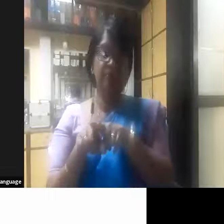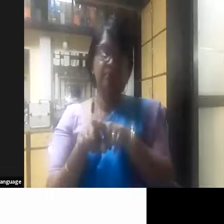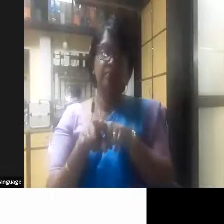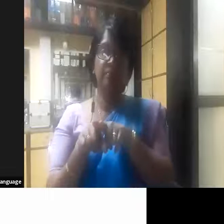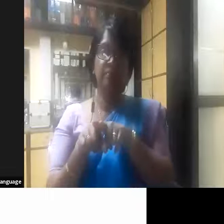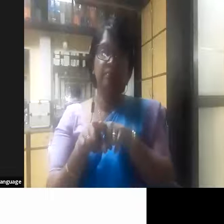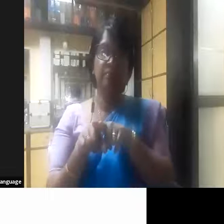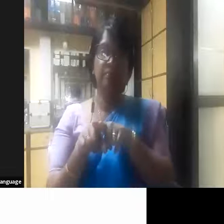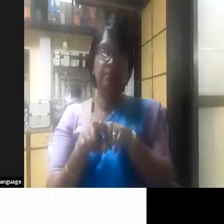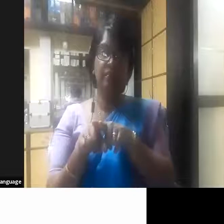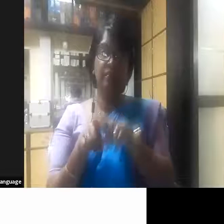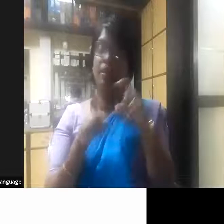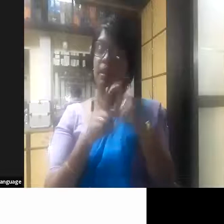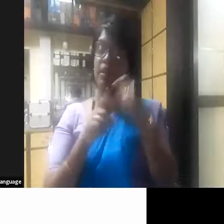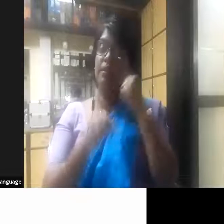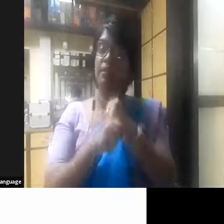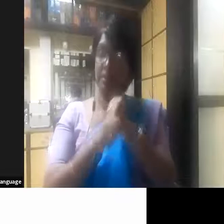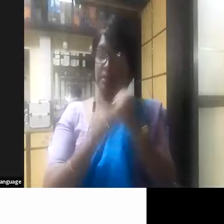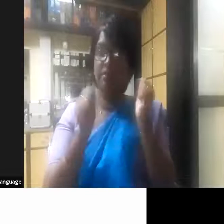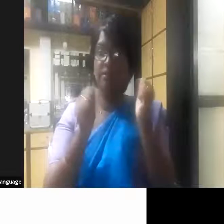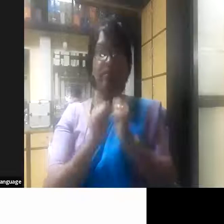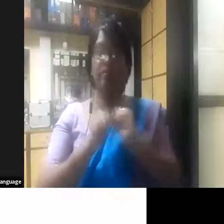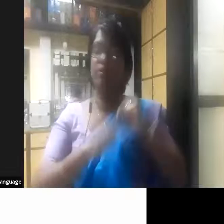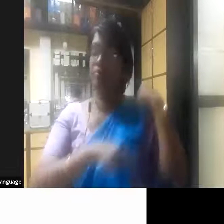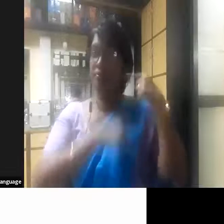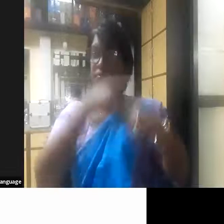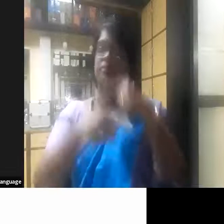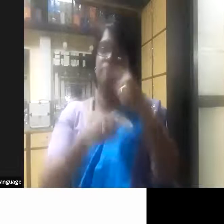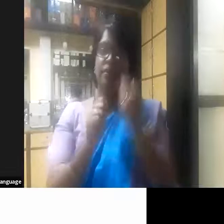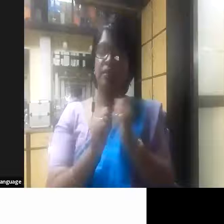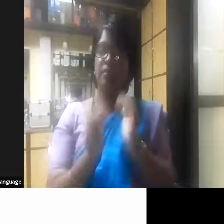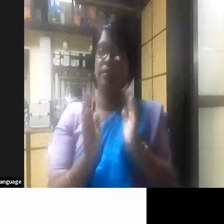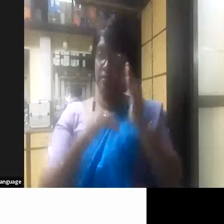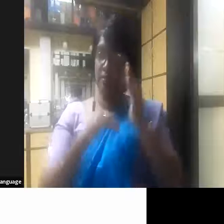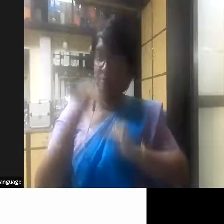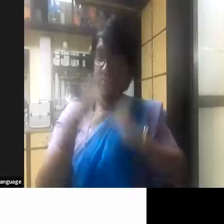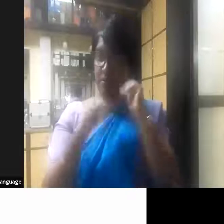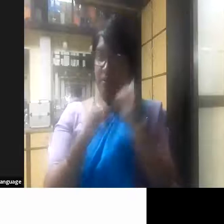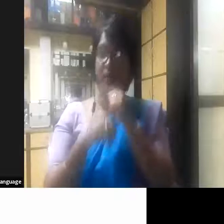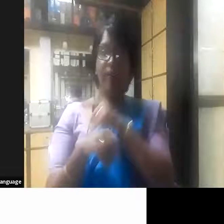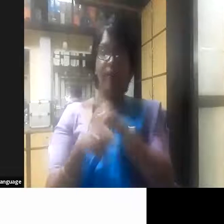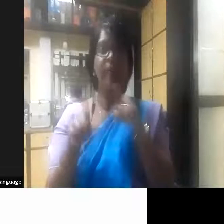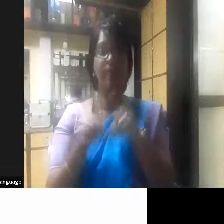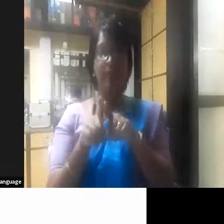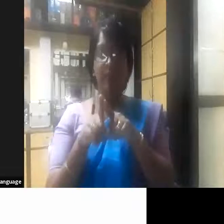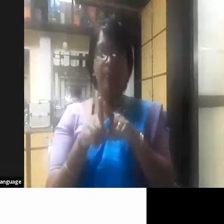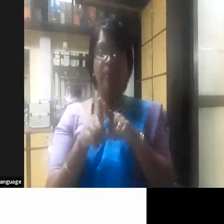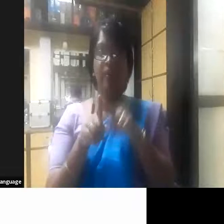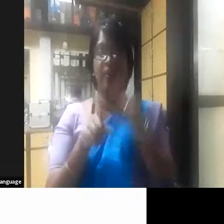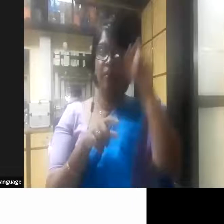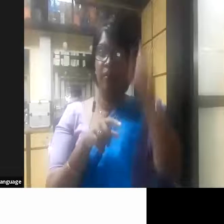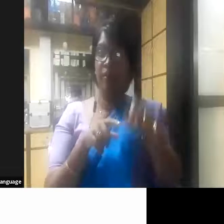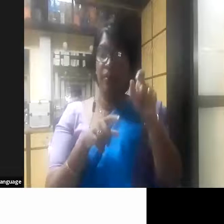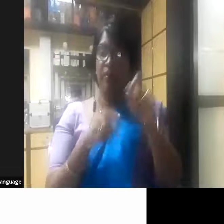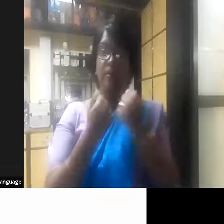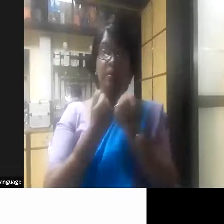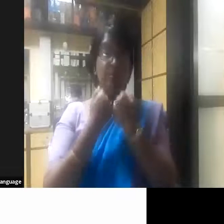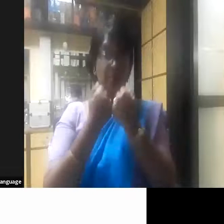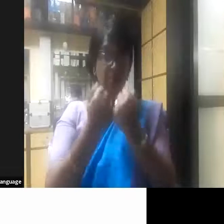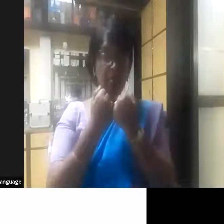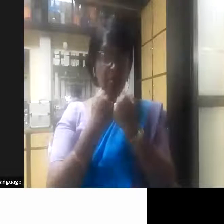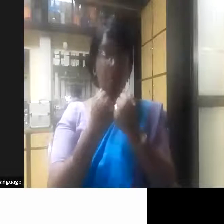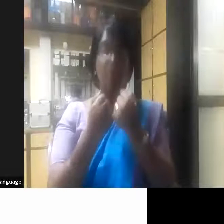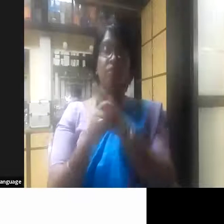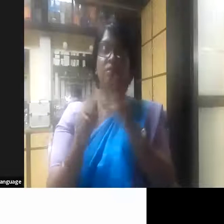processes of and activities. Customers can look at transportation options, obtain quotes,